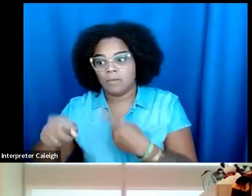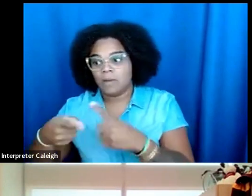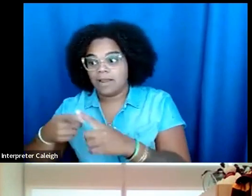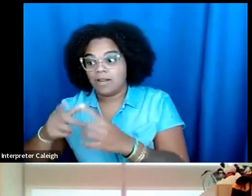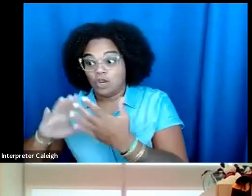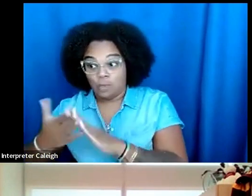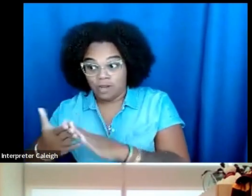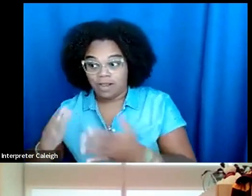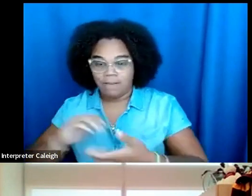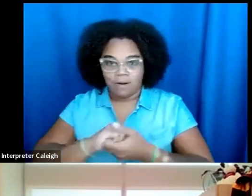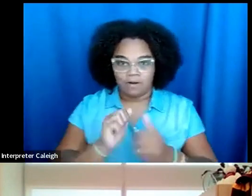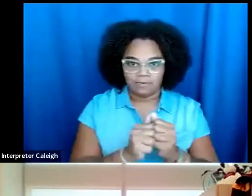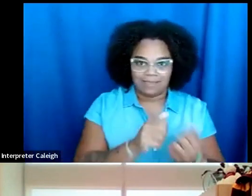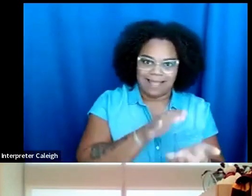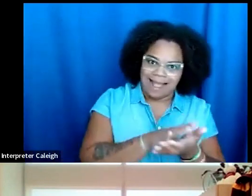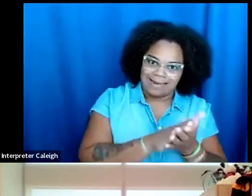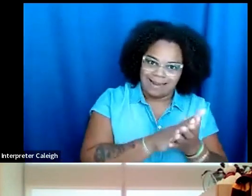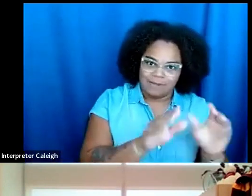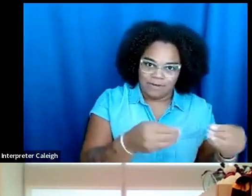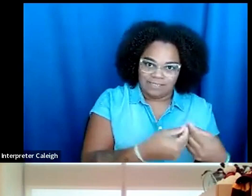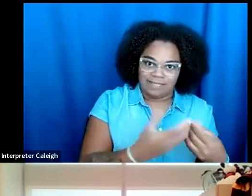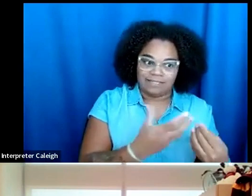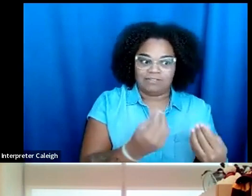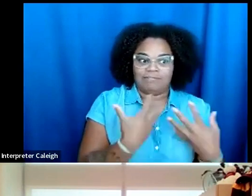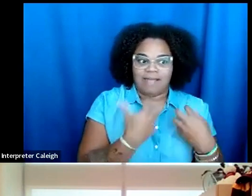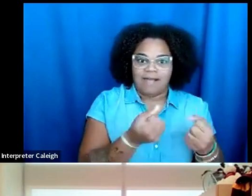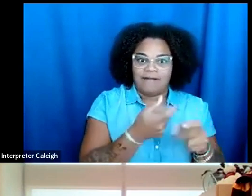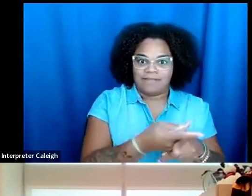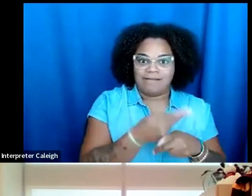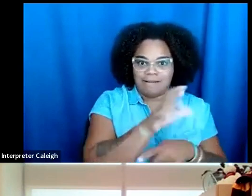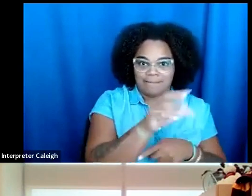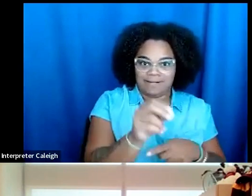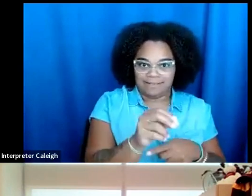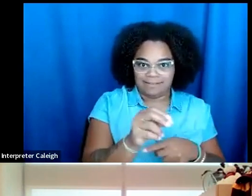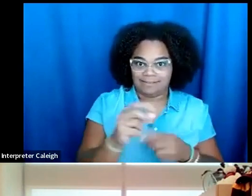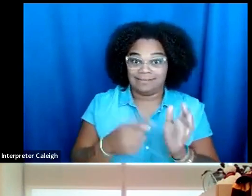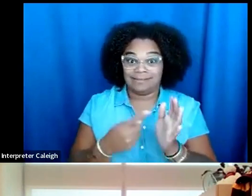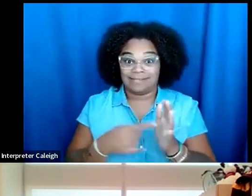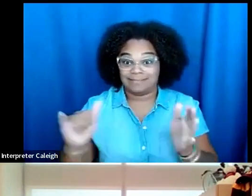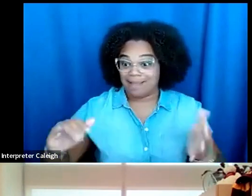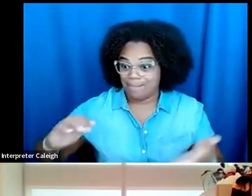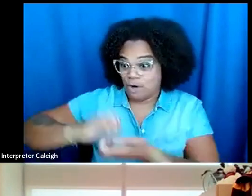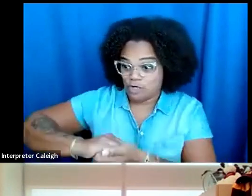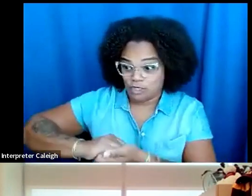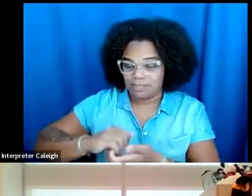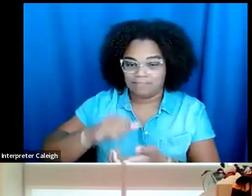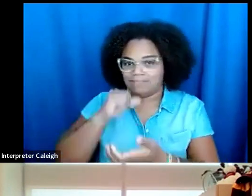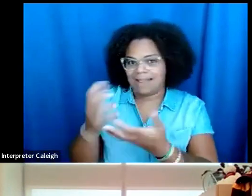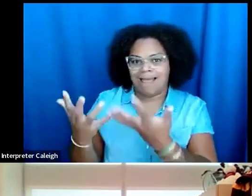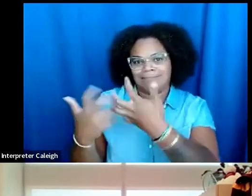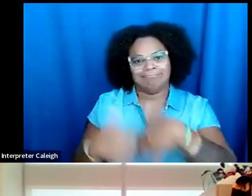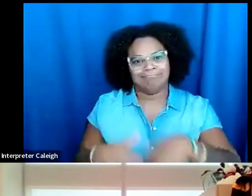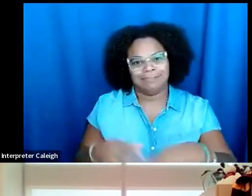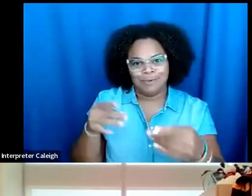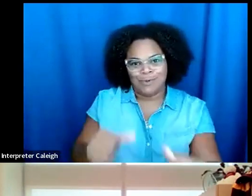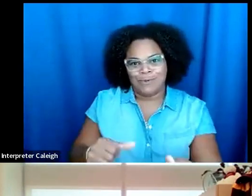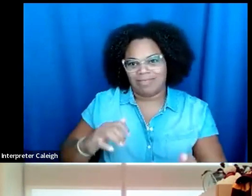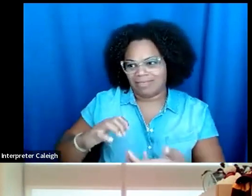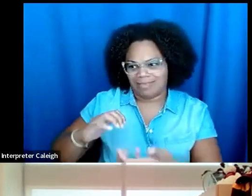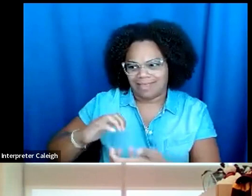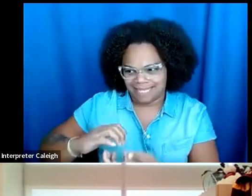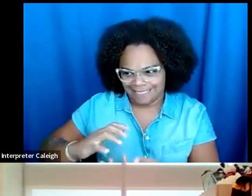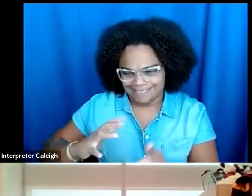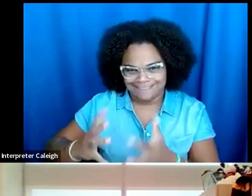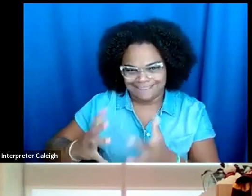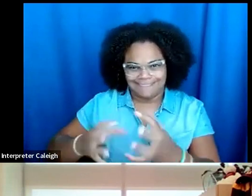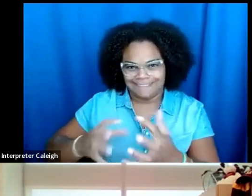with healthcare companies. And some of those frictions involve the acceptance of qualitative research, the acceptance